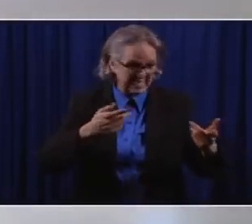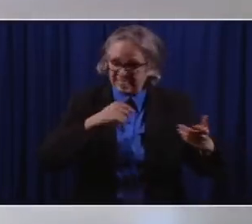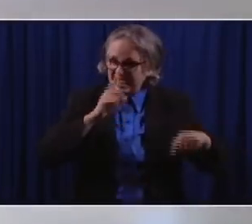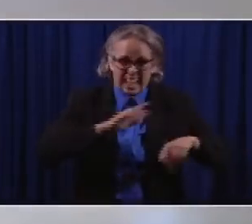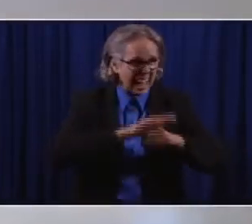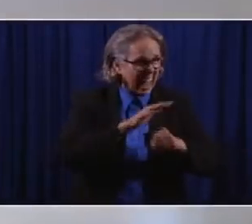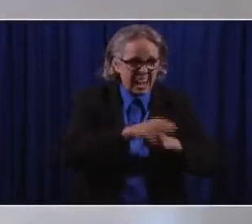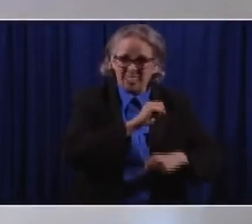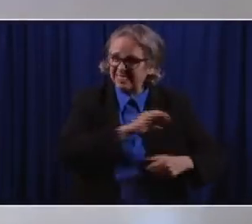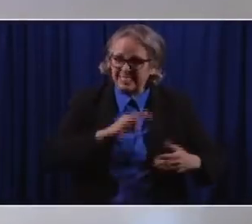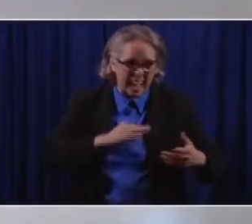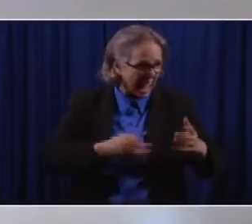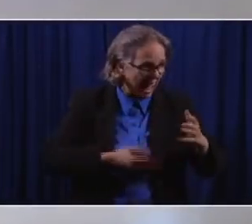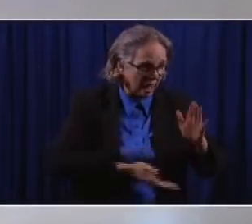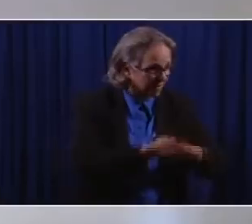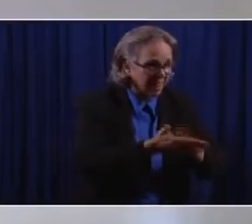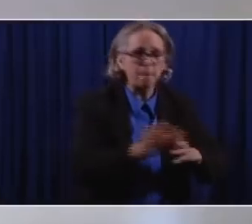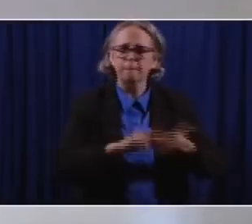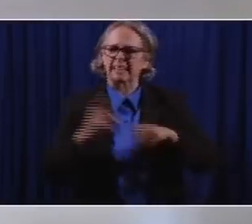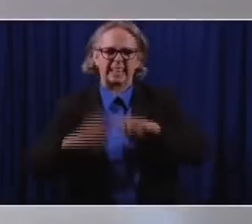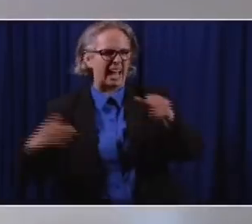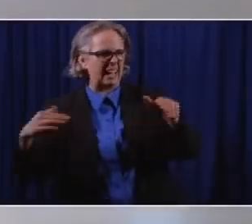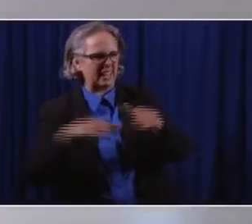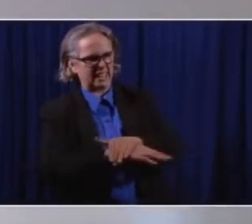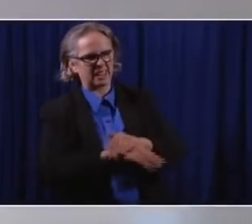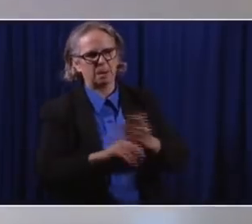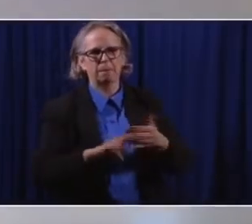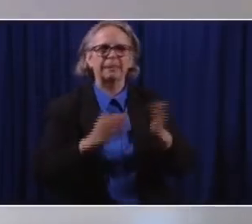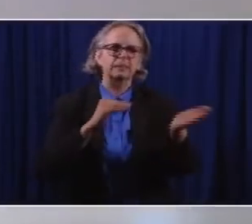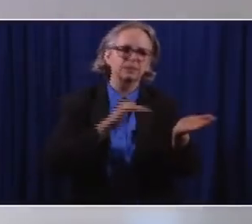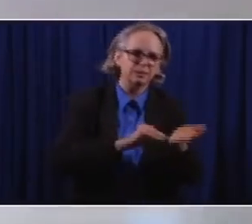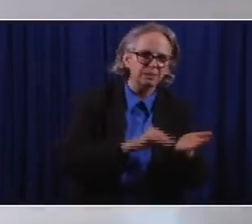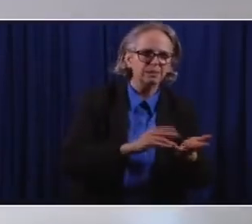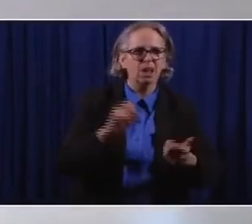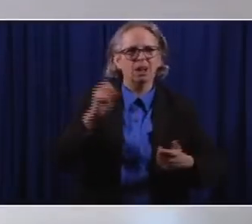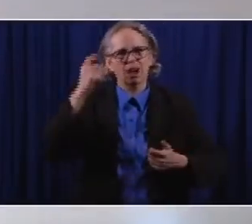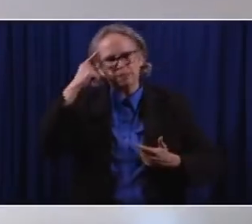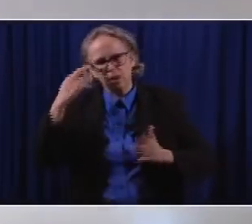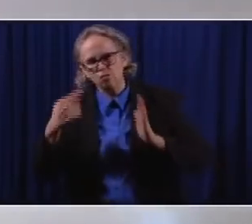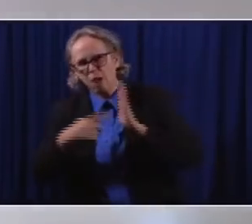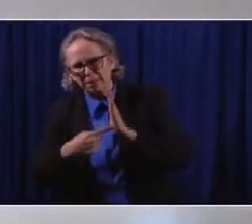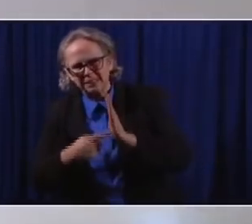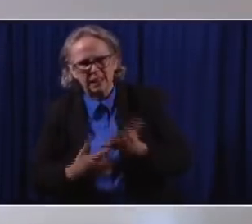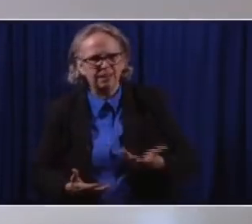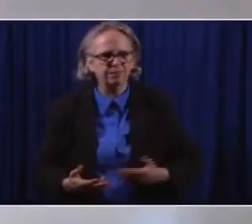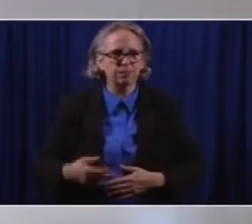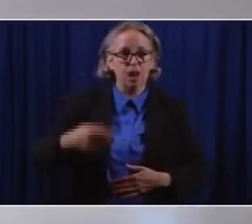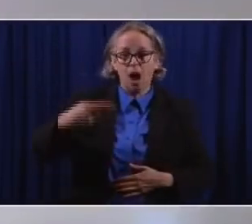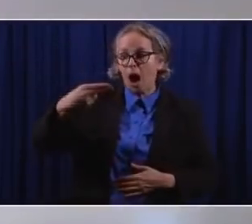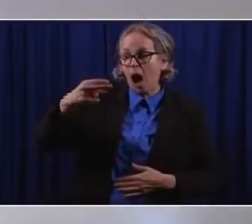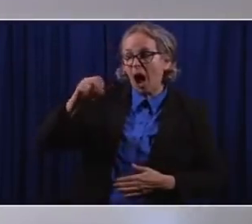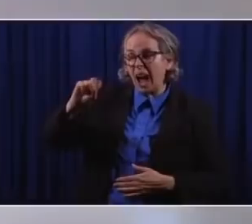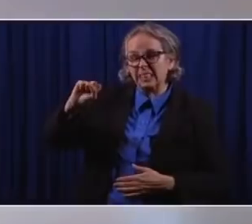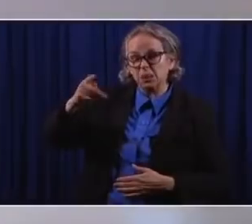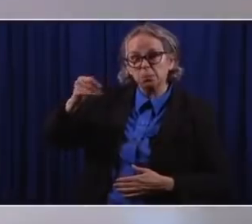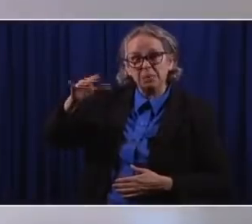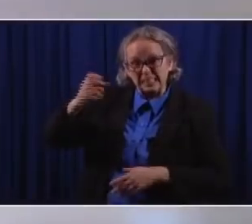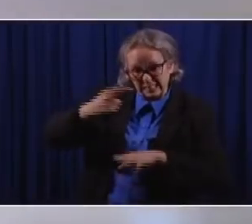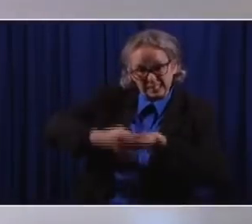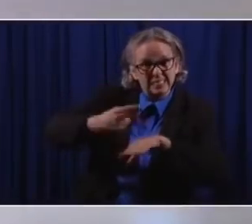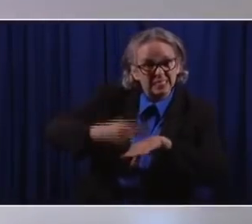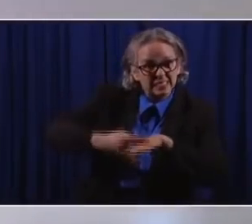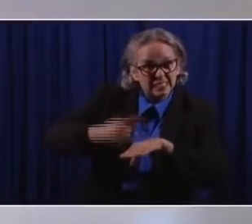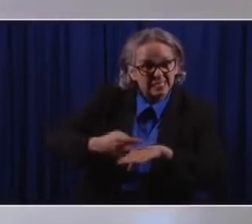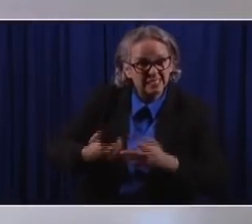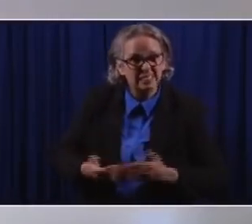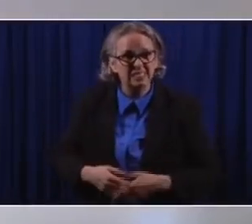governmental representatives, and regulators. But it also includes hospice personnel who provide core services, clergy, and